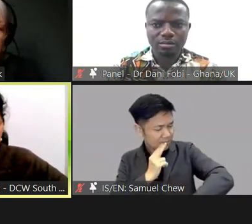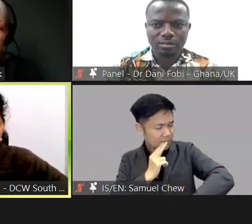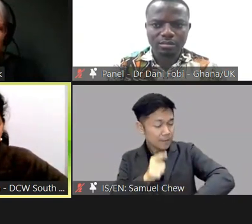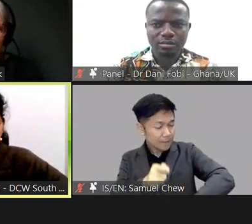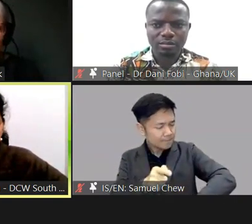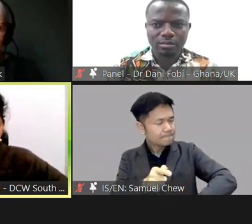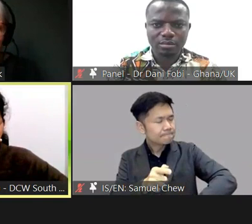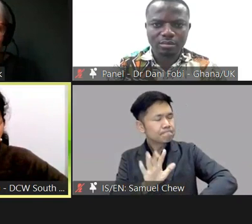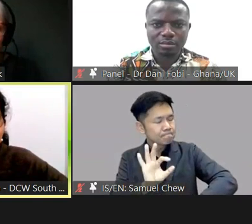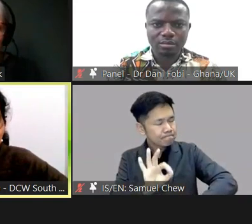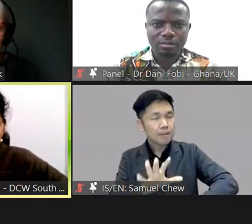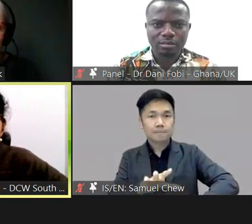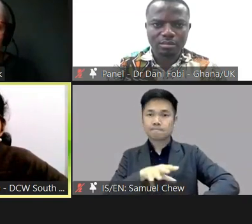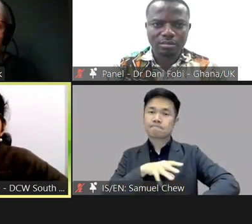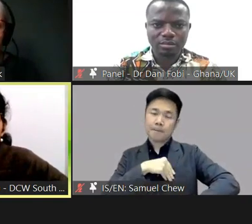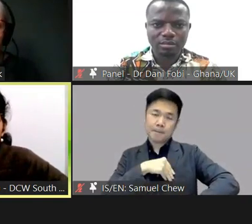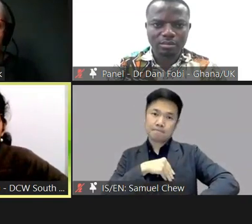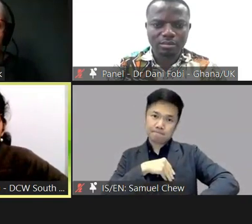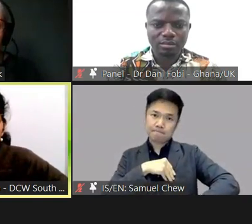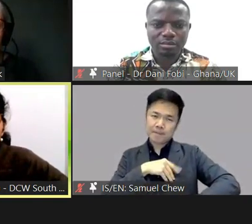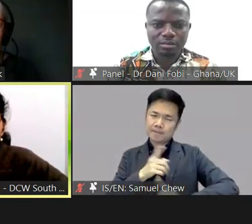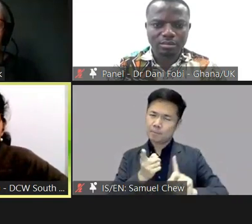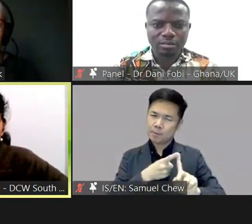of the reasons could be because the first